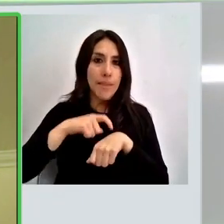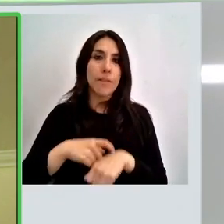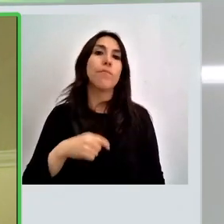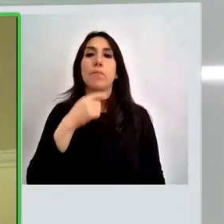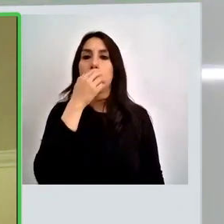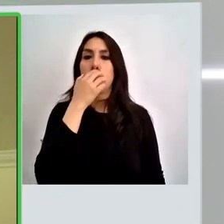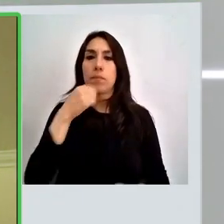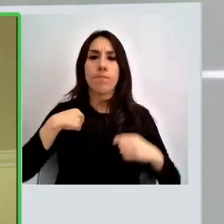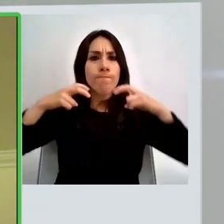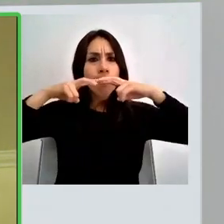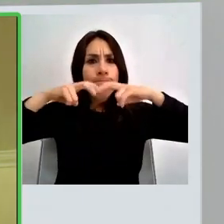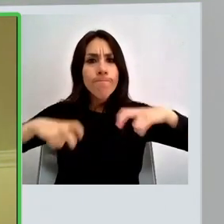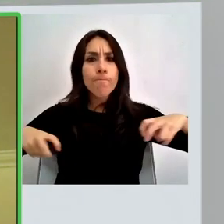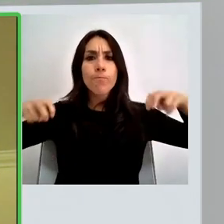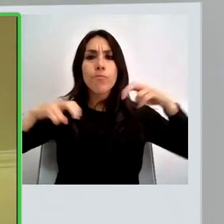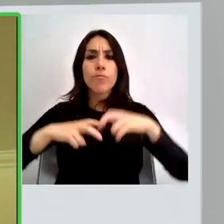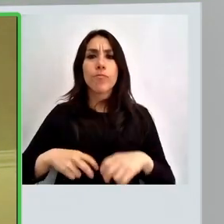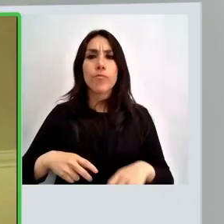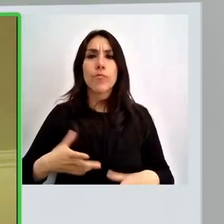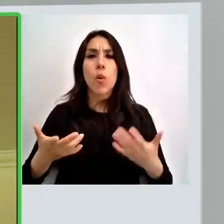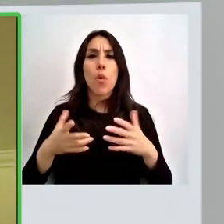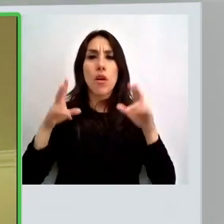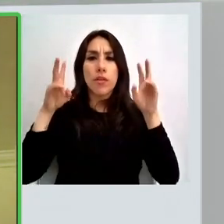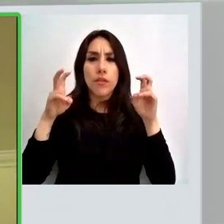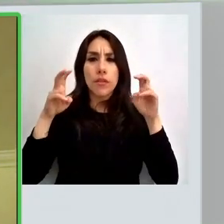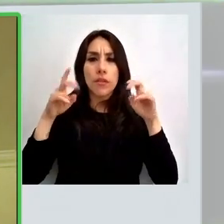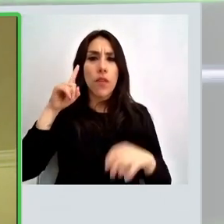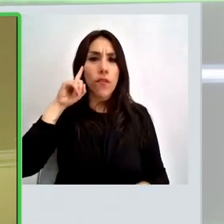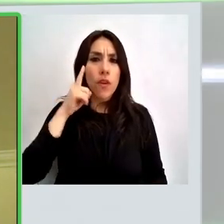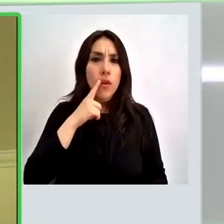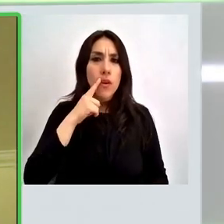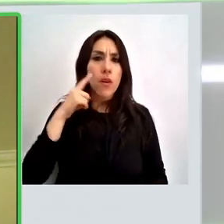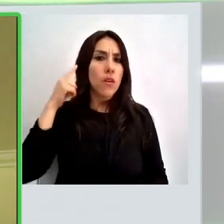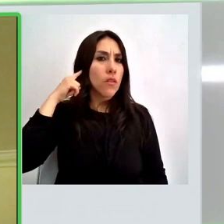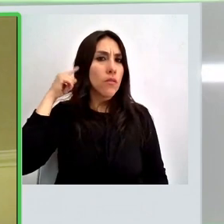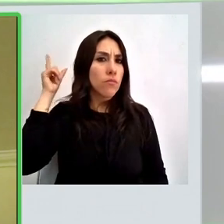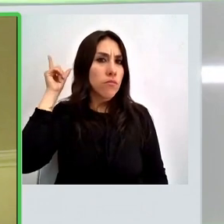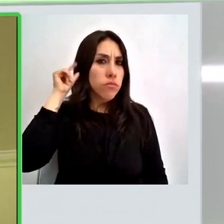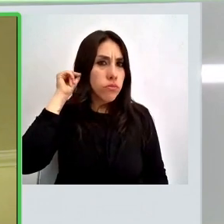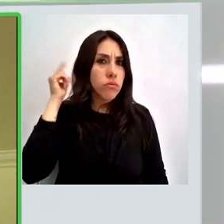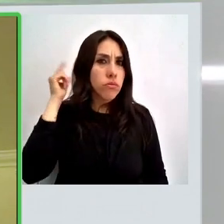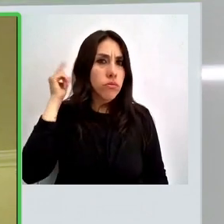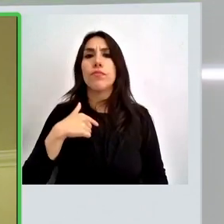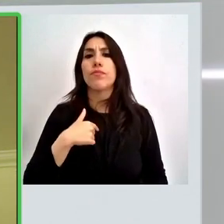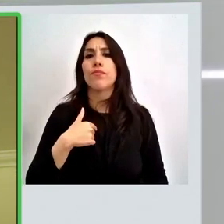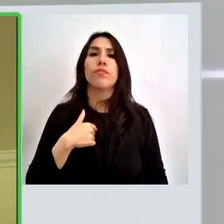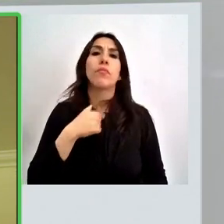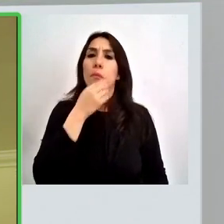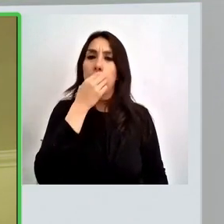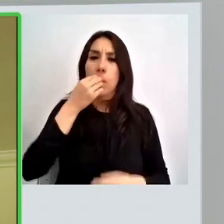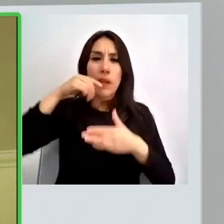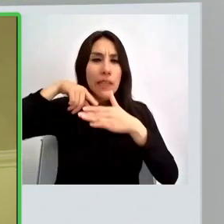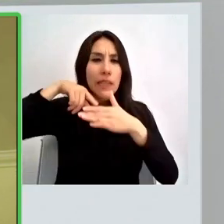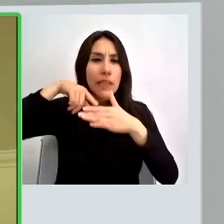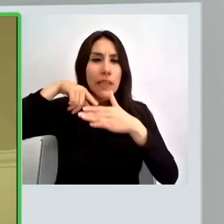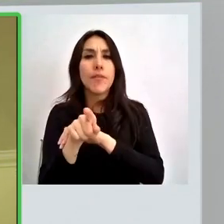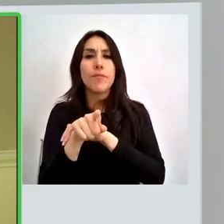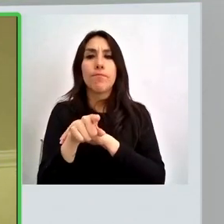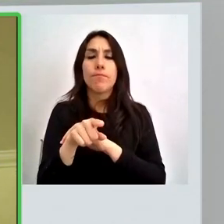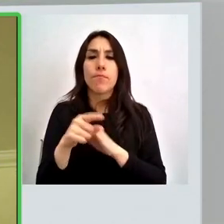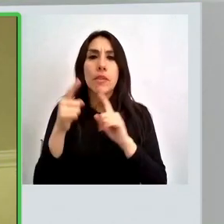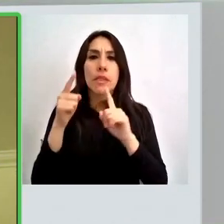effort for disability rights on a broader basis. I might also just add that one of